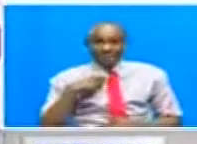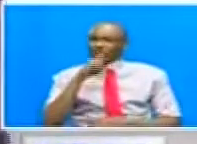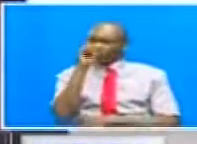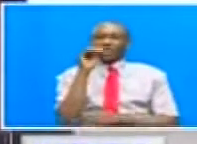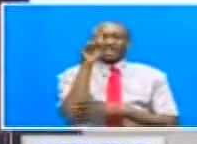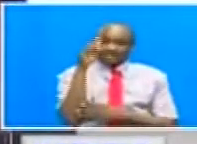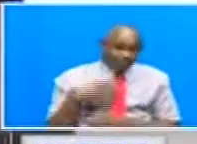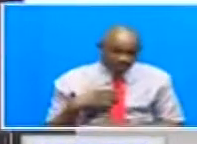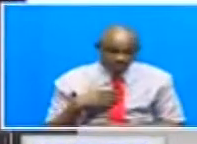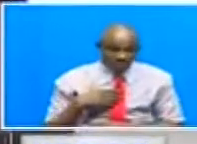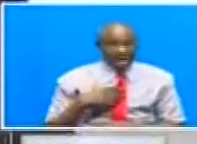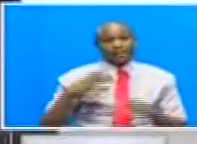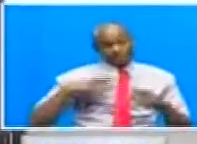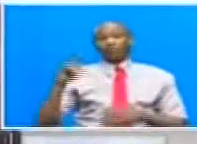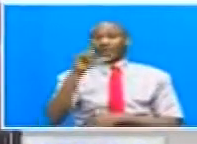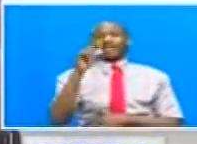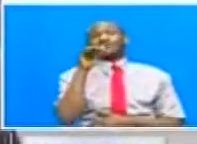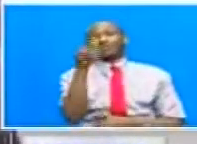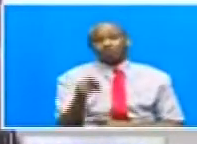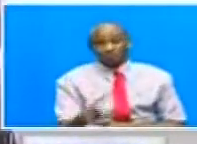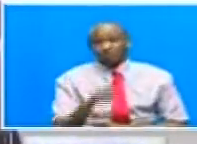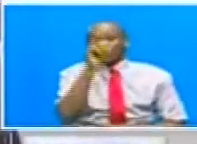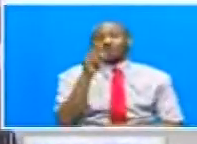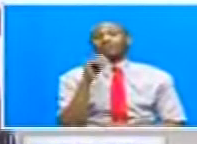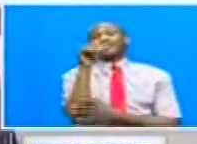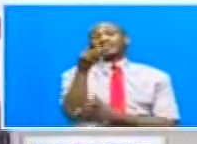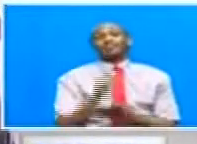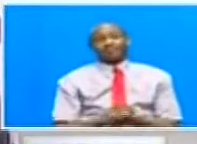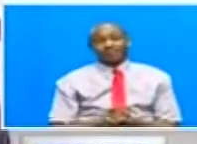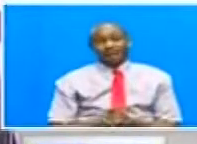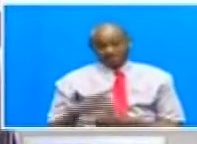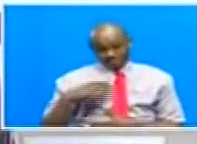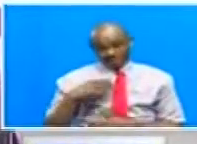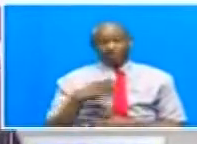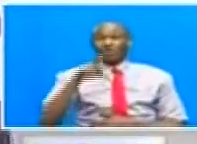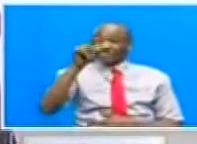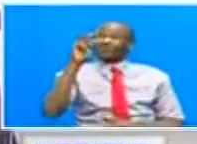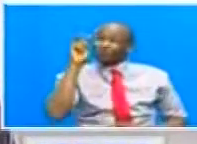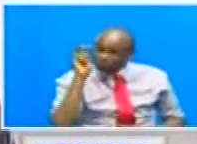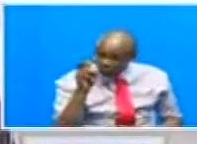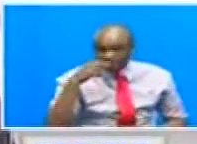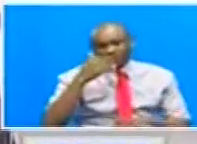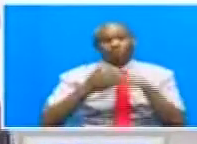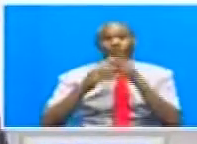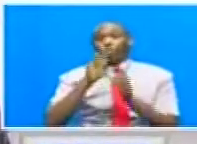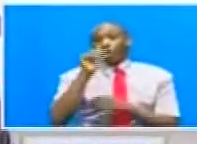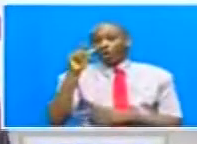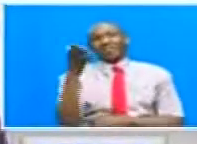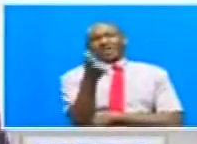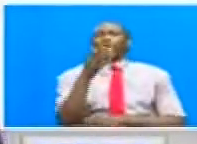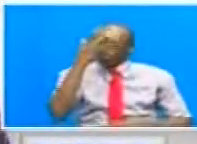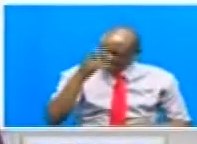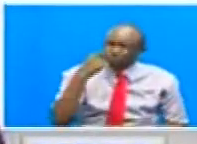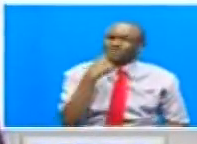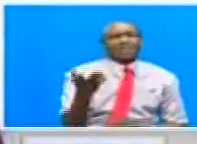asked in Langata. I'm not a resident of Langata. Mm-hmm. So one of the questions I asked the people was, you saw this wall go up, why didn't you